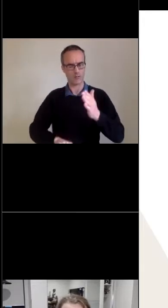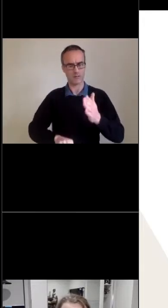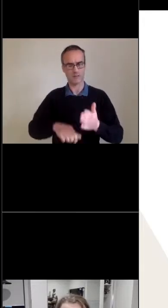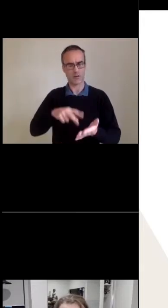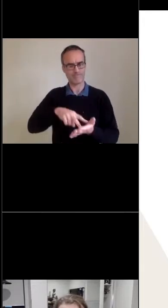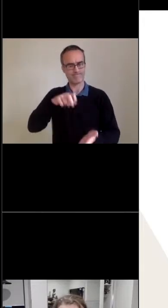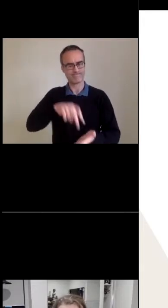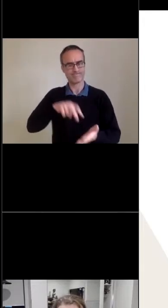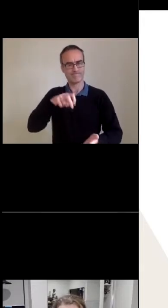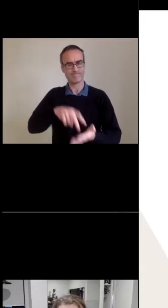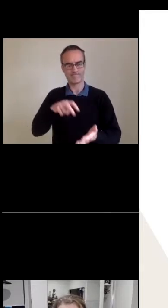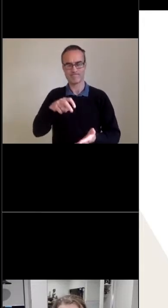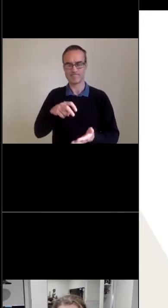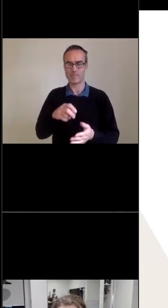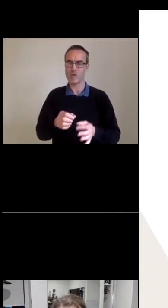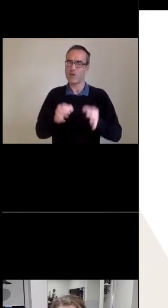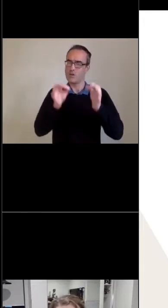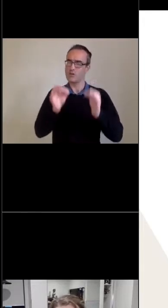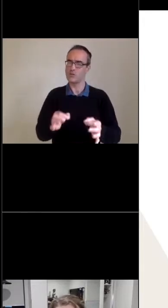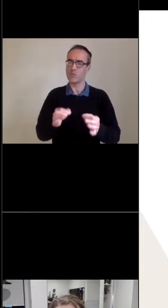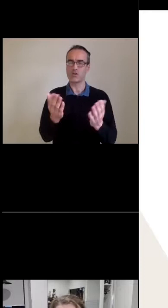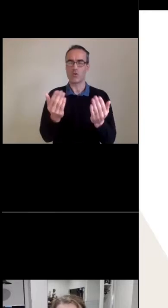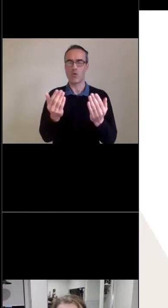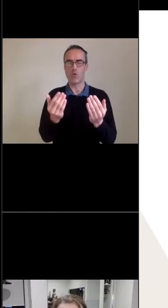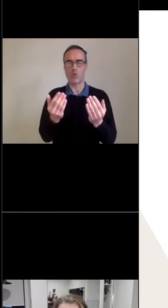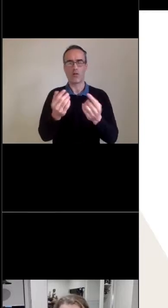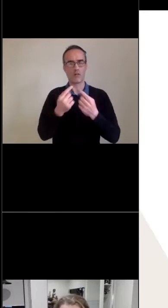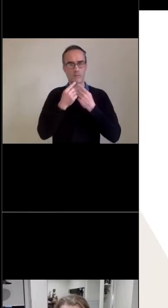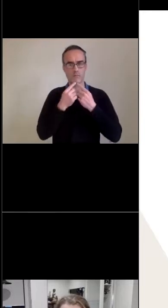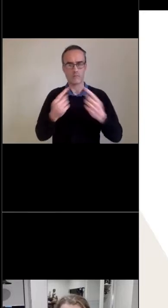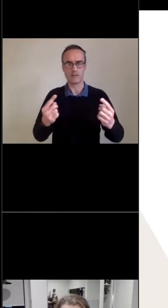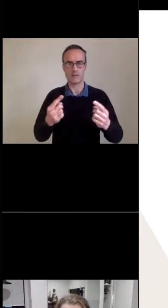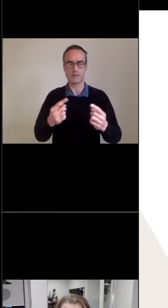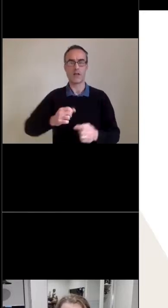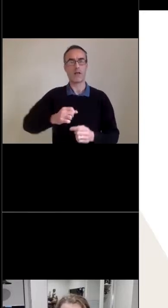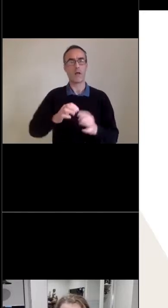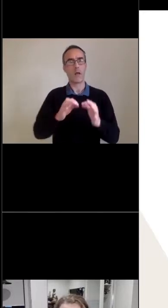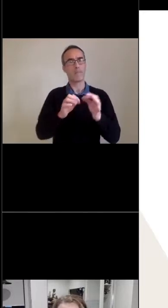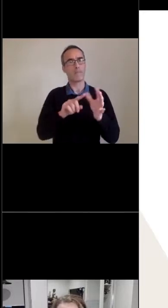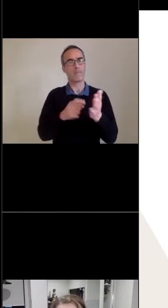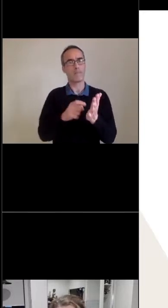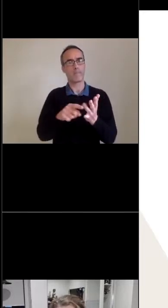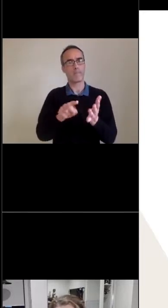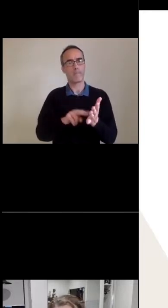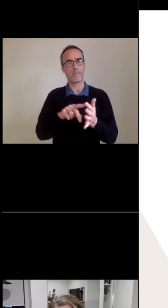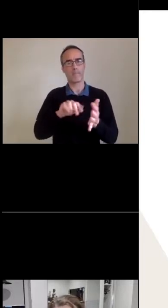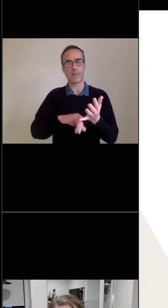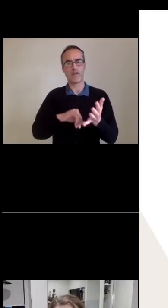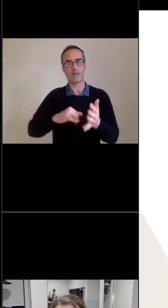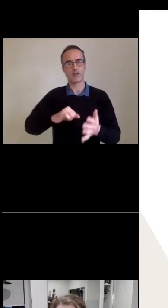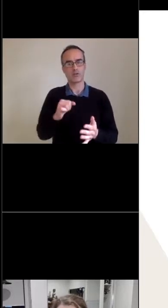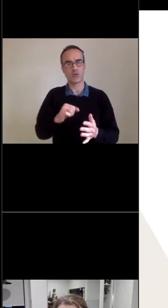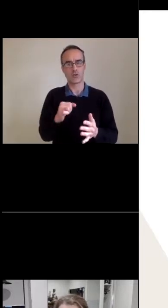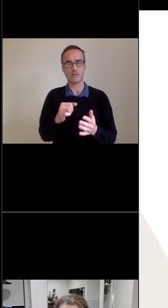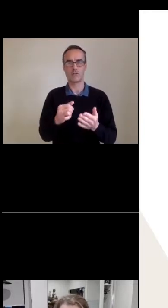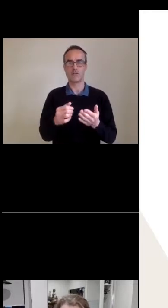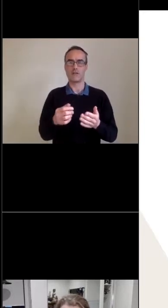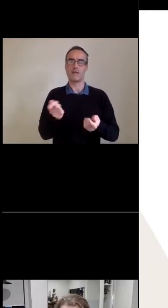this special welcome message from Baroness Scotland, Secretary-General of the Commonwealth of Nations.